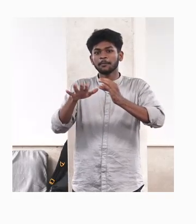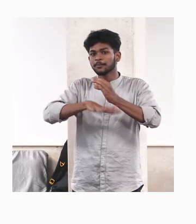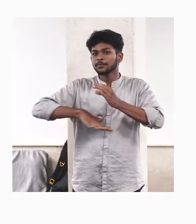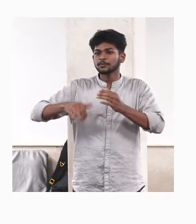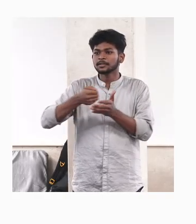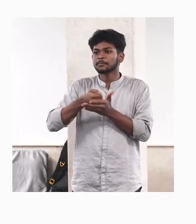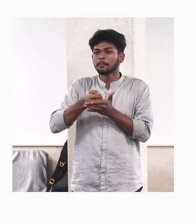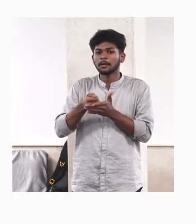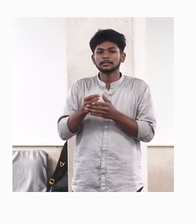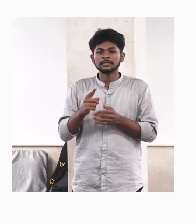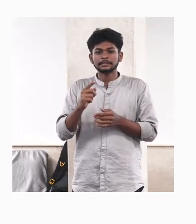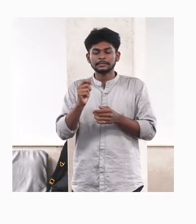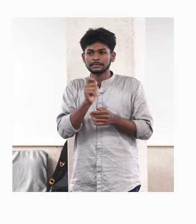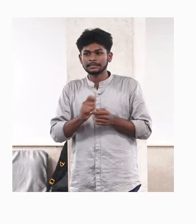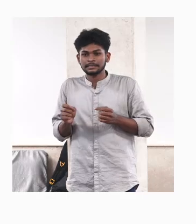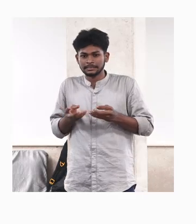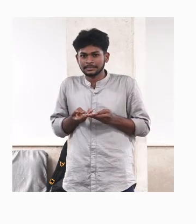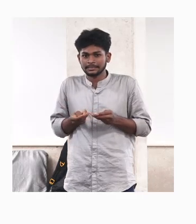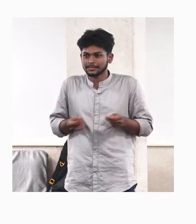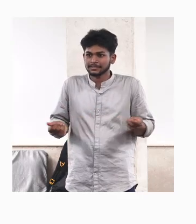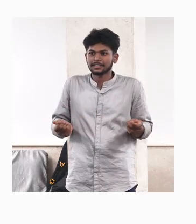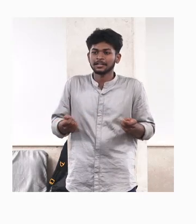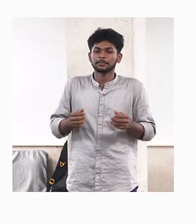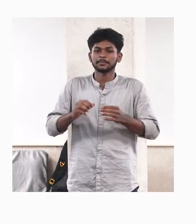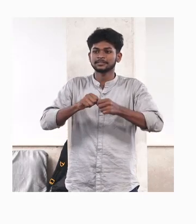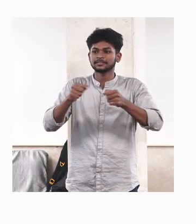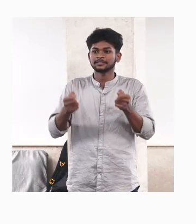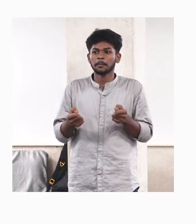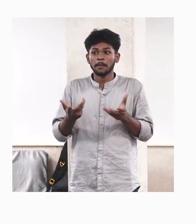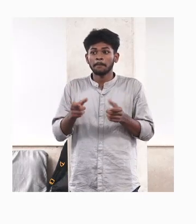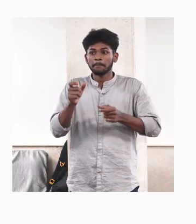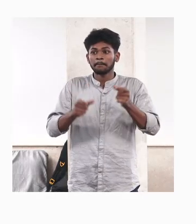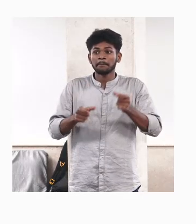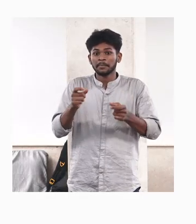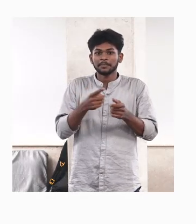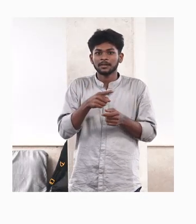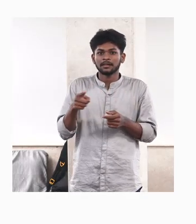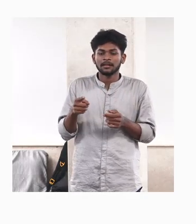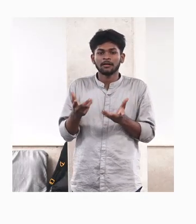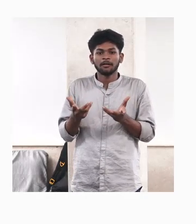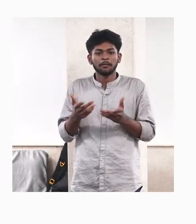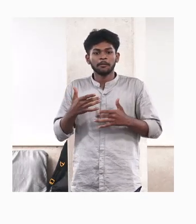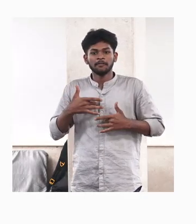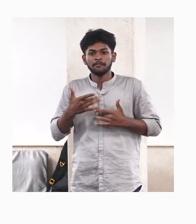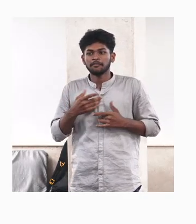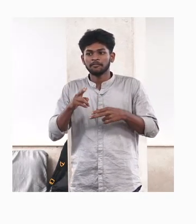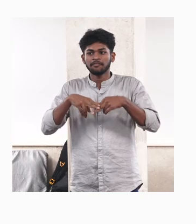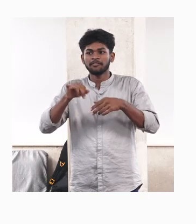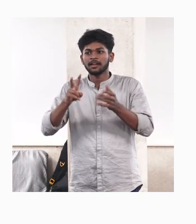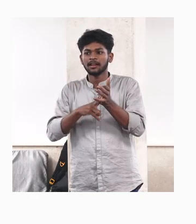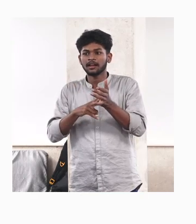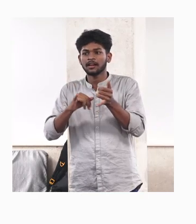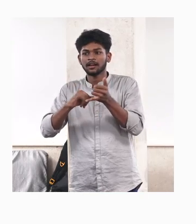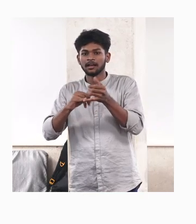community-based treatment system. It means that give where it is used in Finland, because it's not